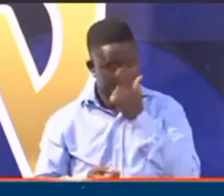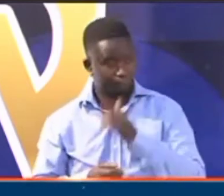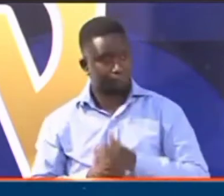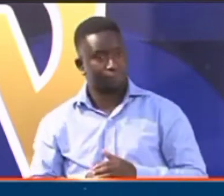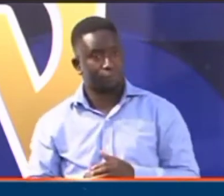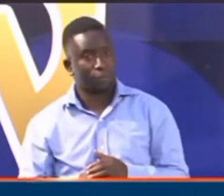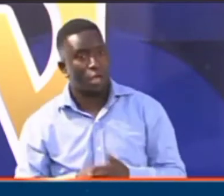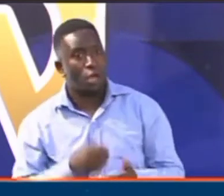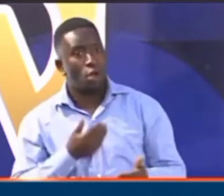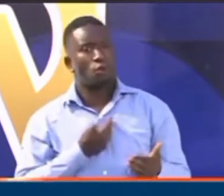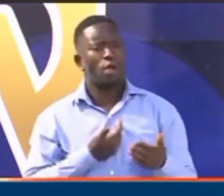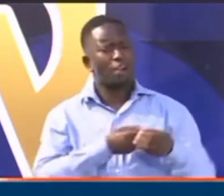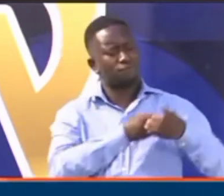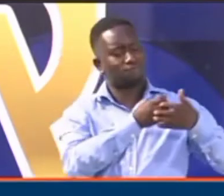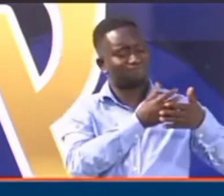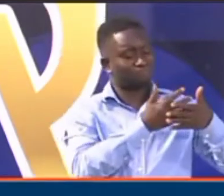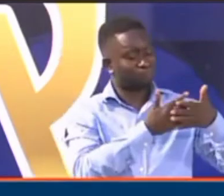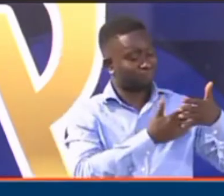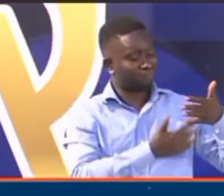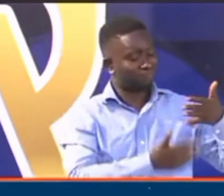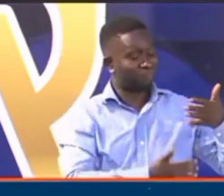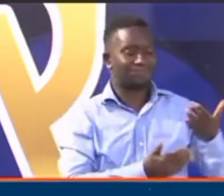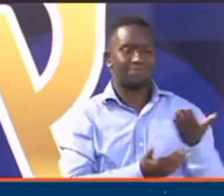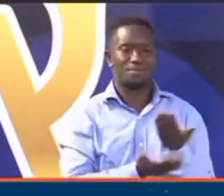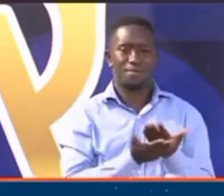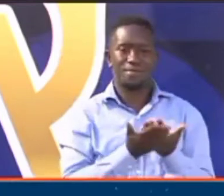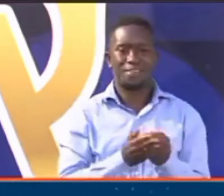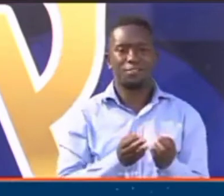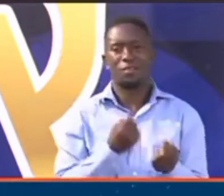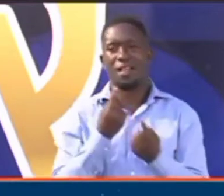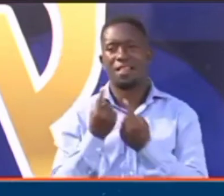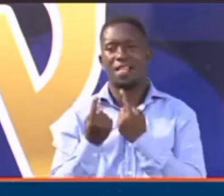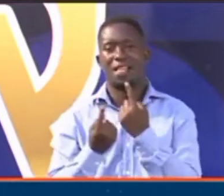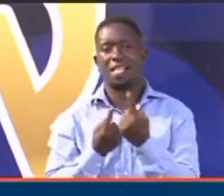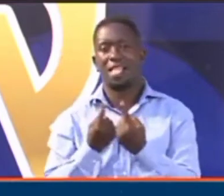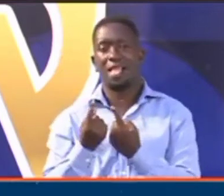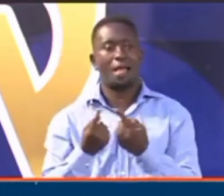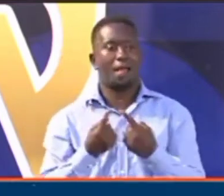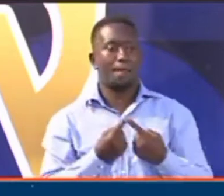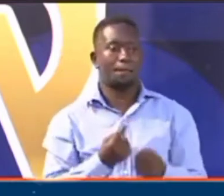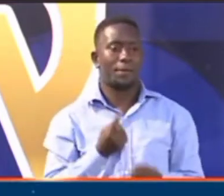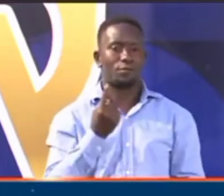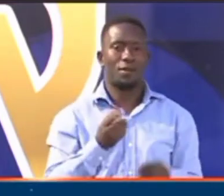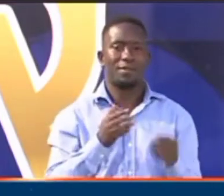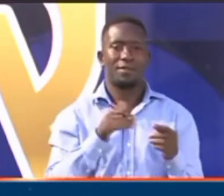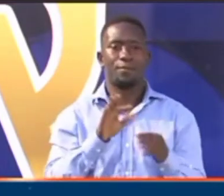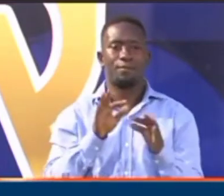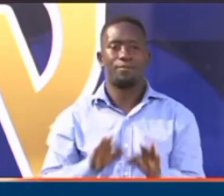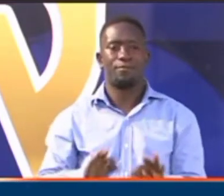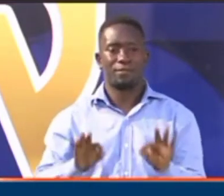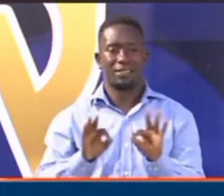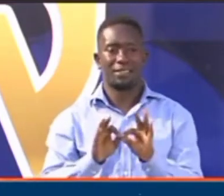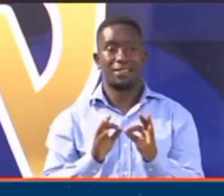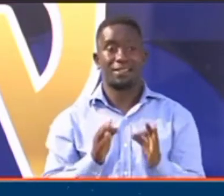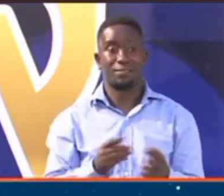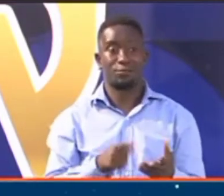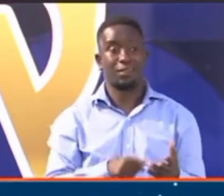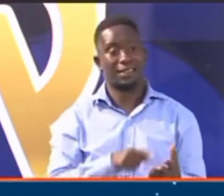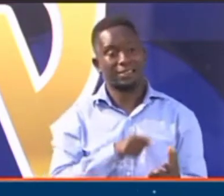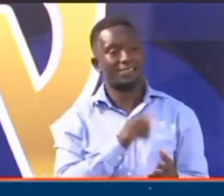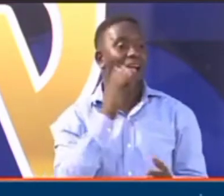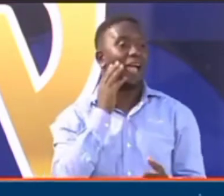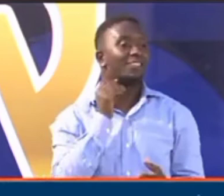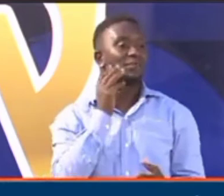There might be so much more that I had prepared to squash into this 3-second speech, but one thing for sure is that this experience will forever